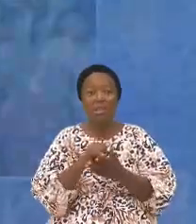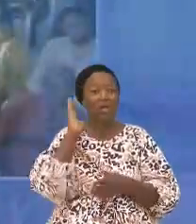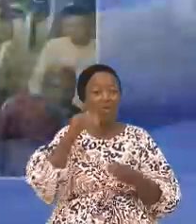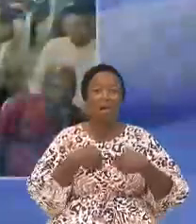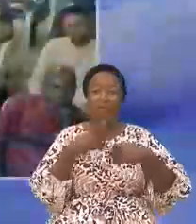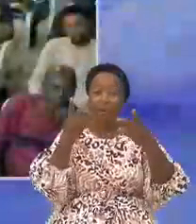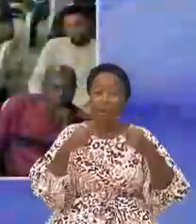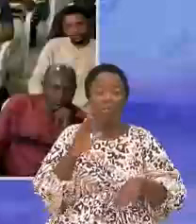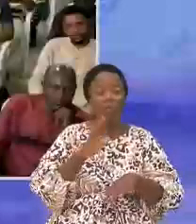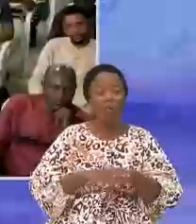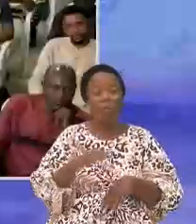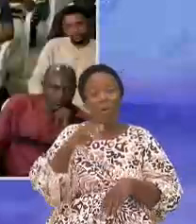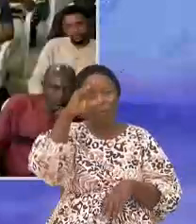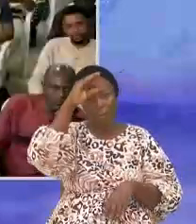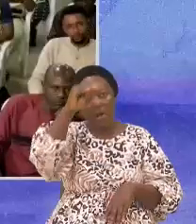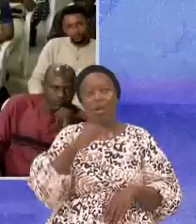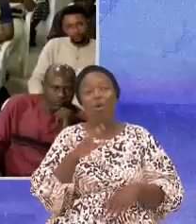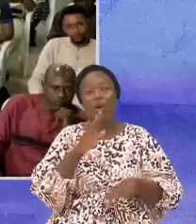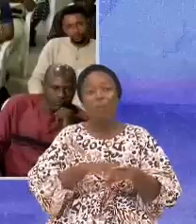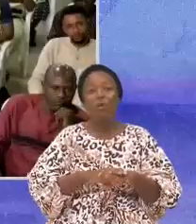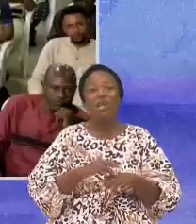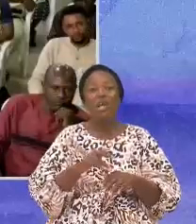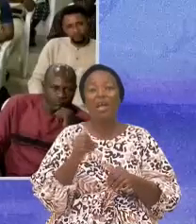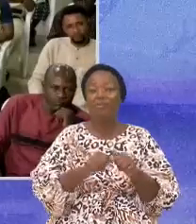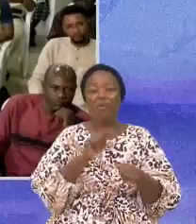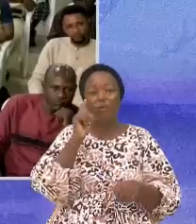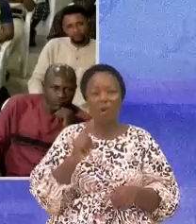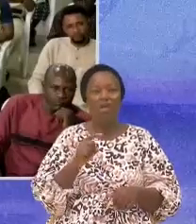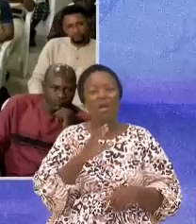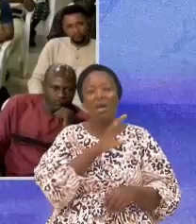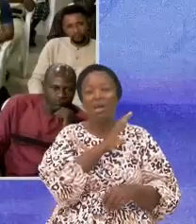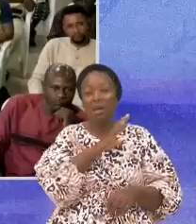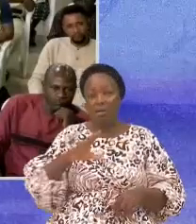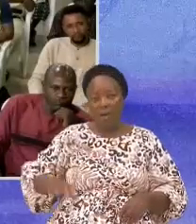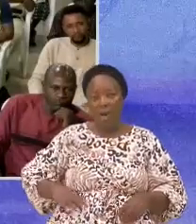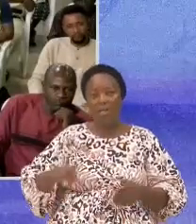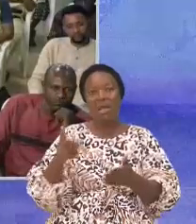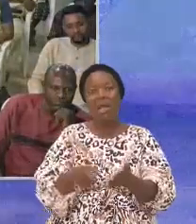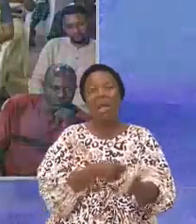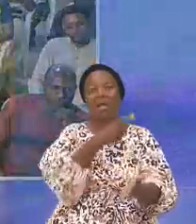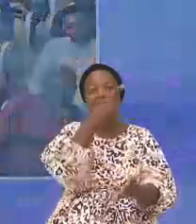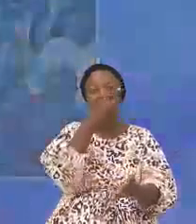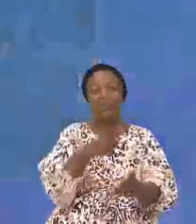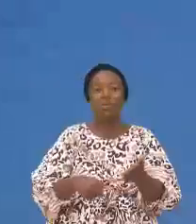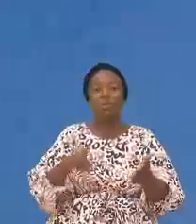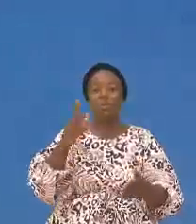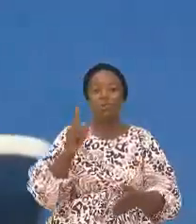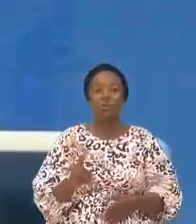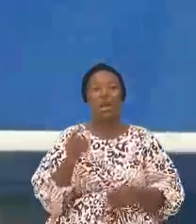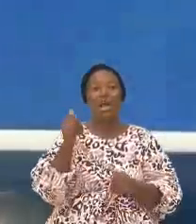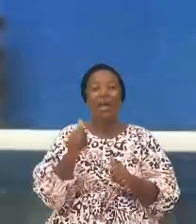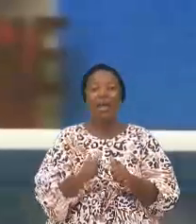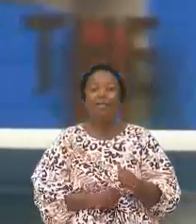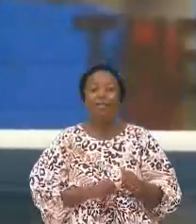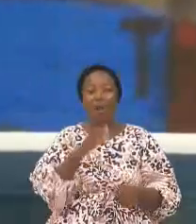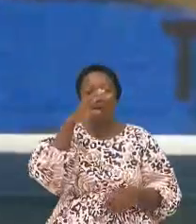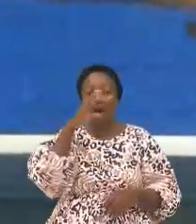enemies. All the curse that should have come upon man, upon humanity,